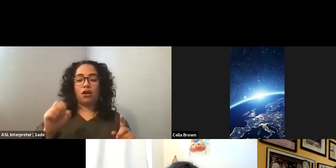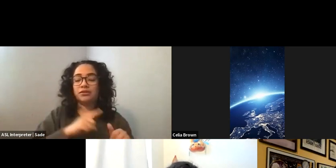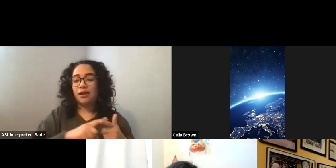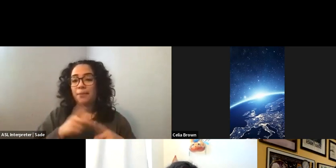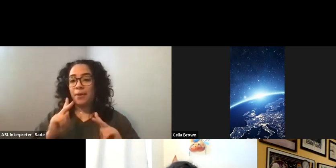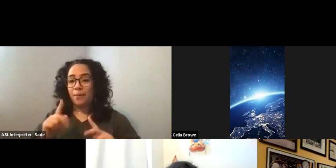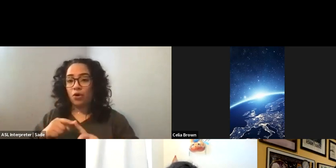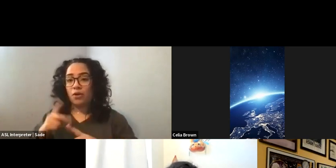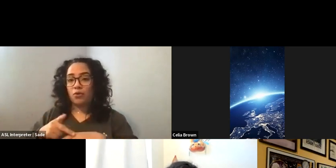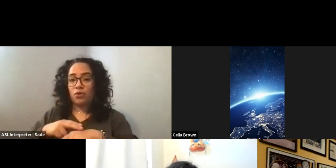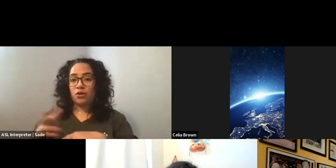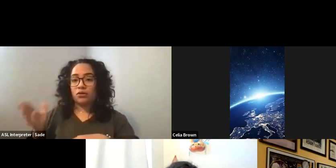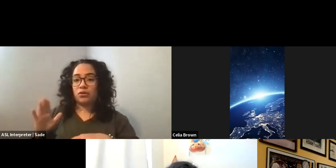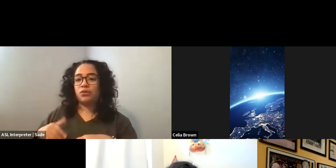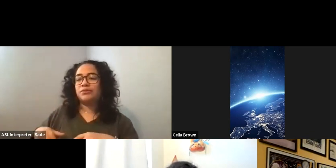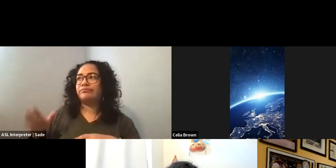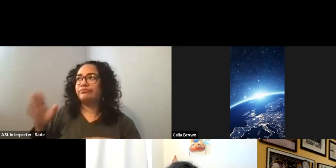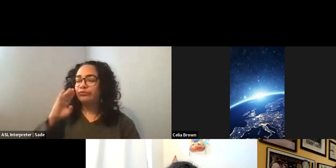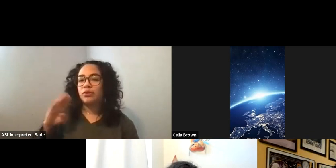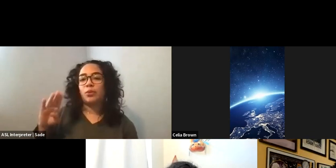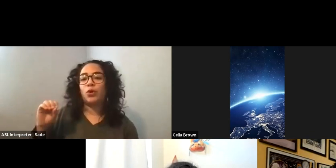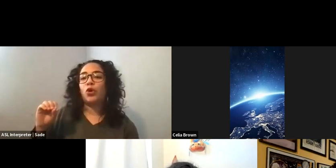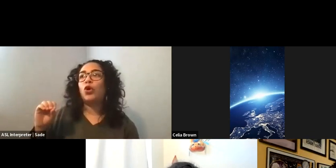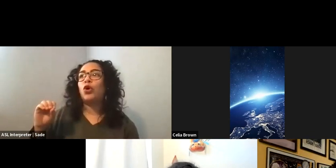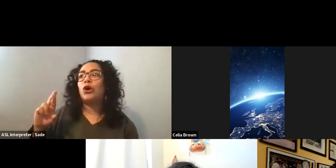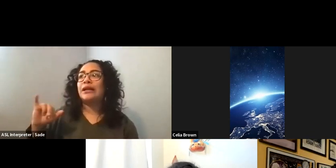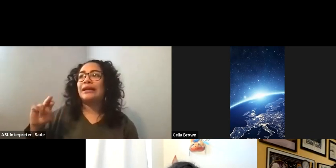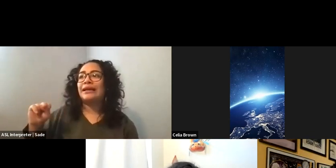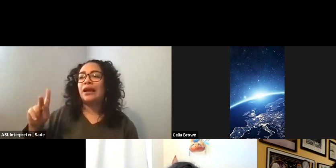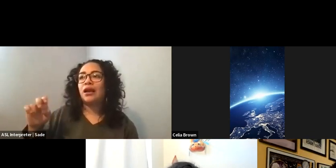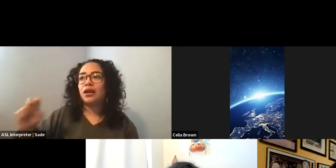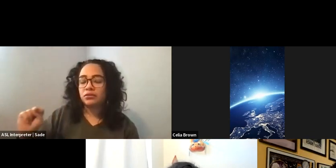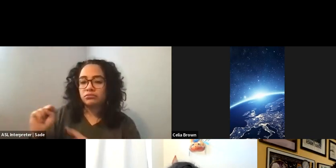known as Borican, and really thinking about